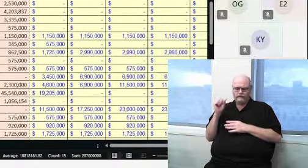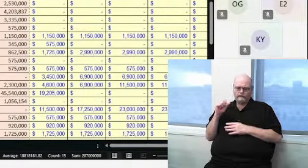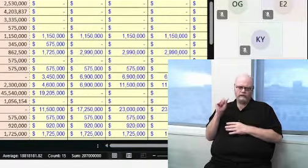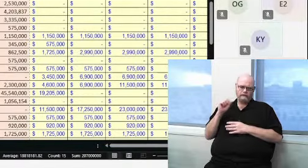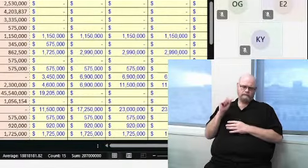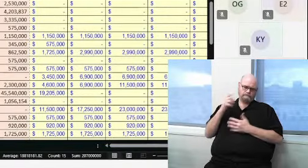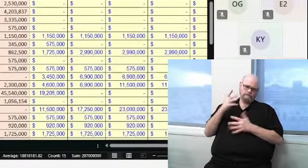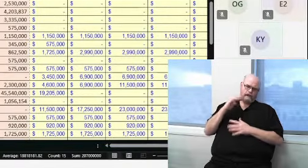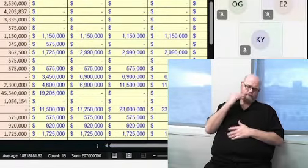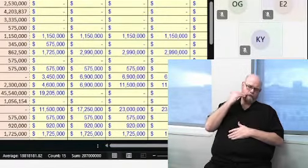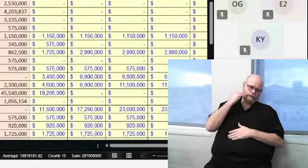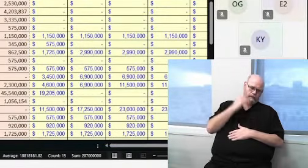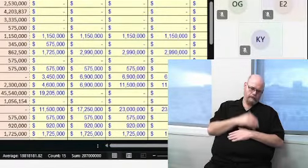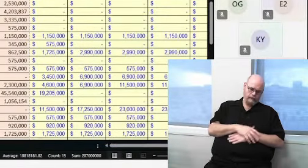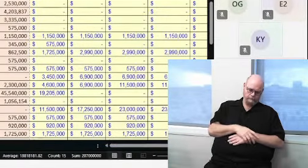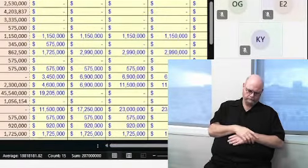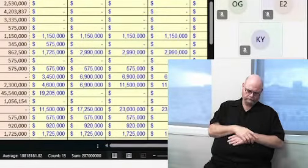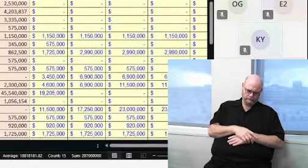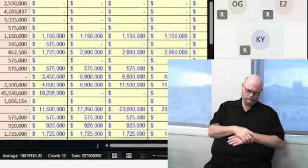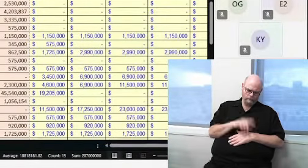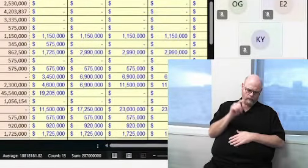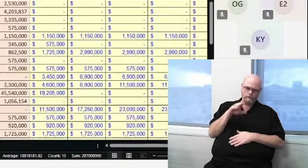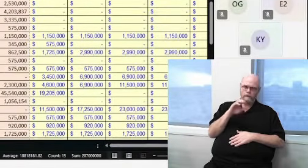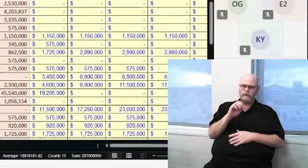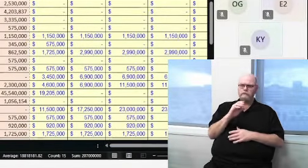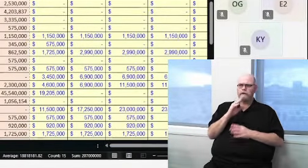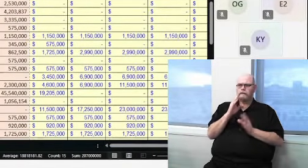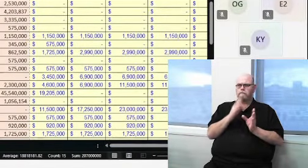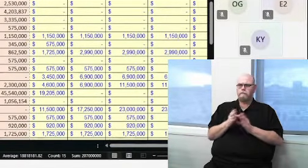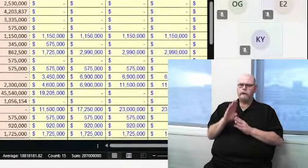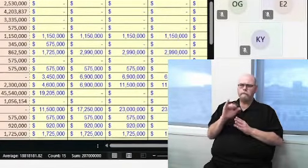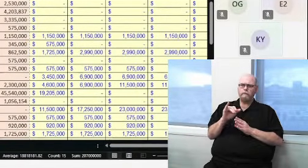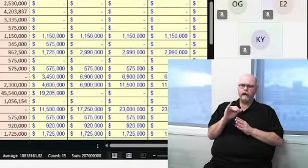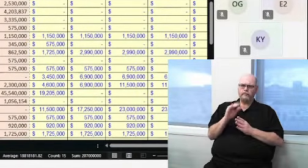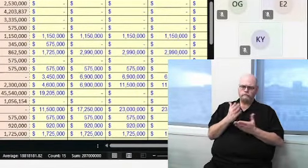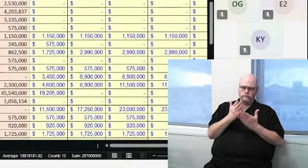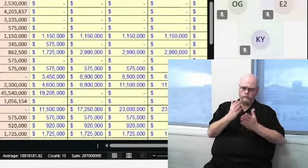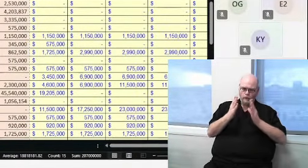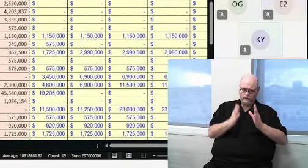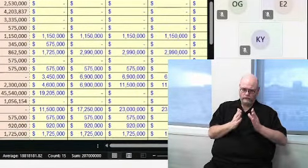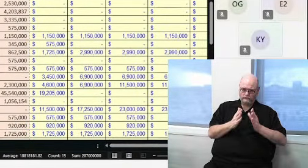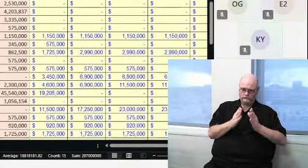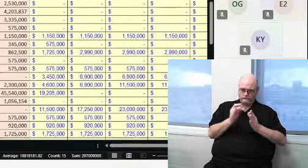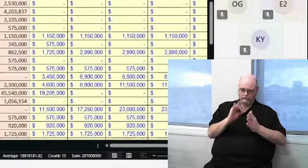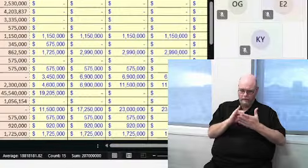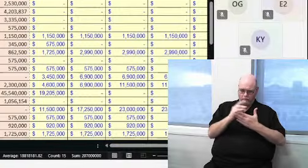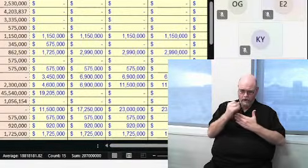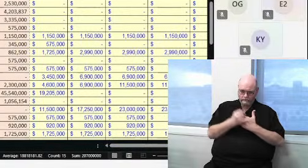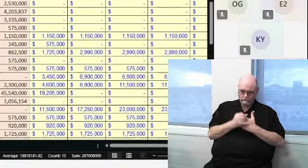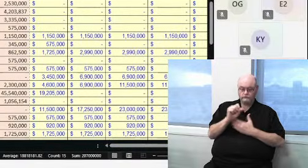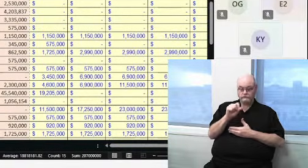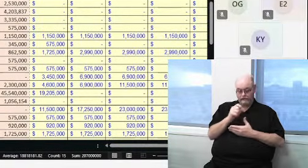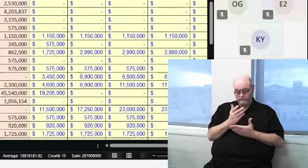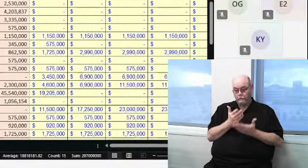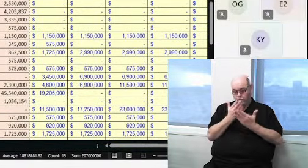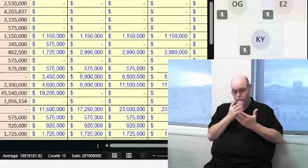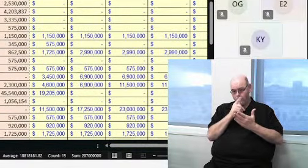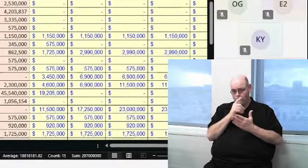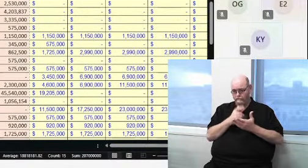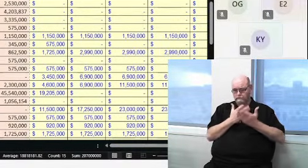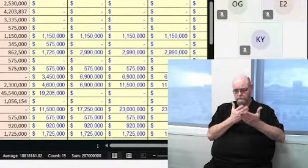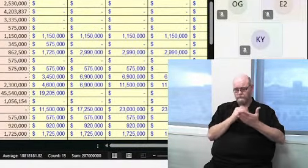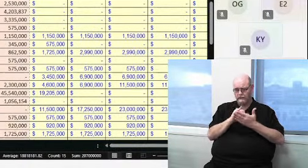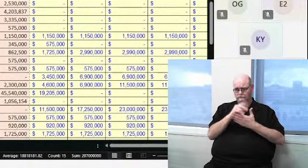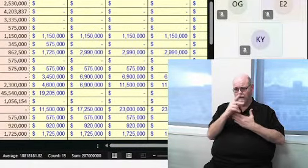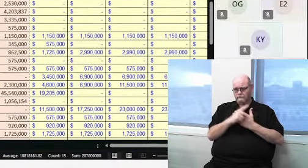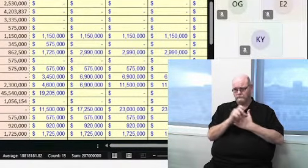yes. I'm So- familiar. That's what you're asking. I'm familiar with it. Yes. So it's supposed to be bear by the proponent, right? of the project. The